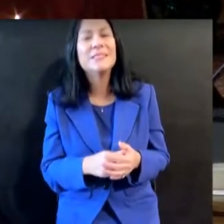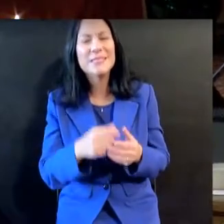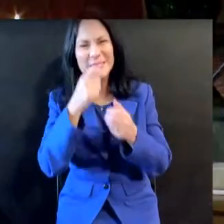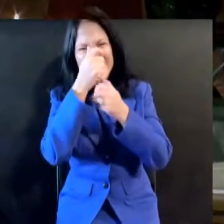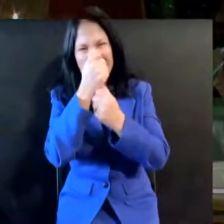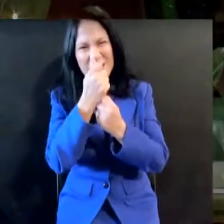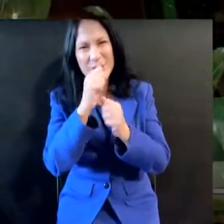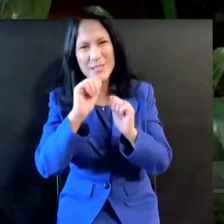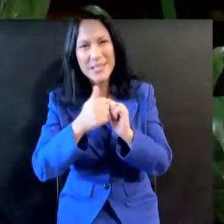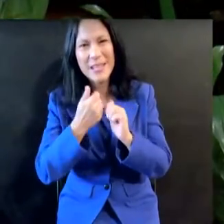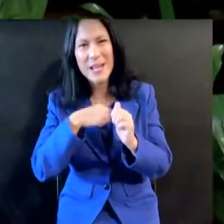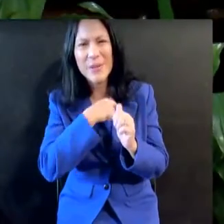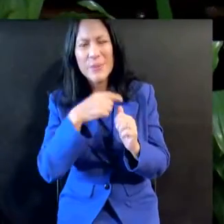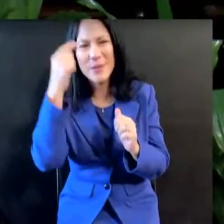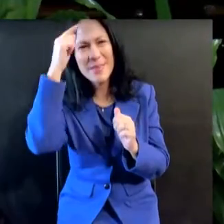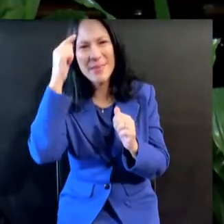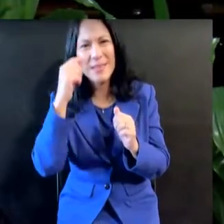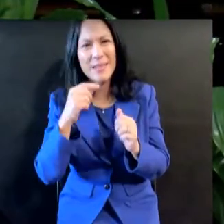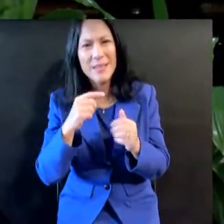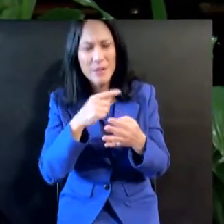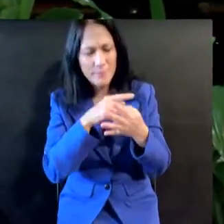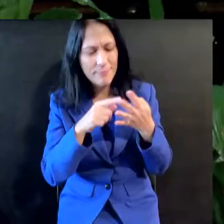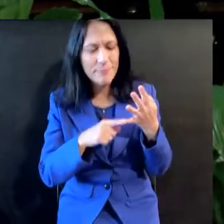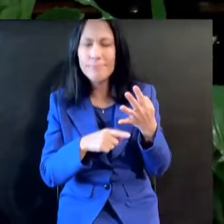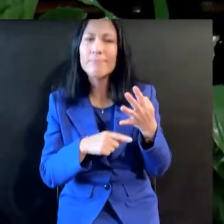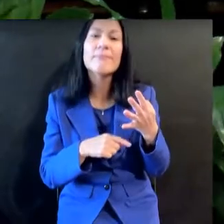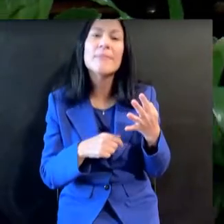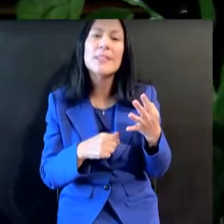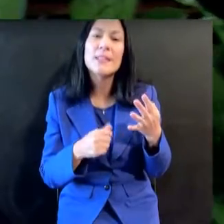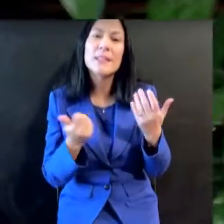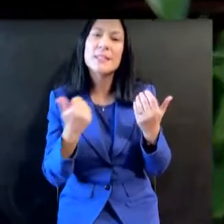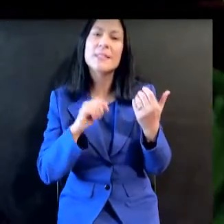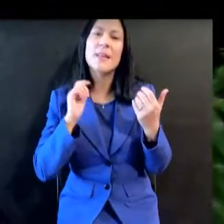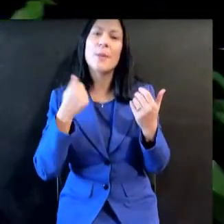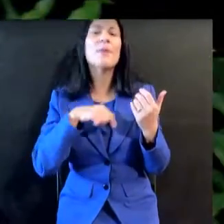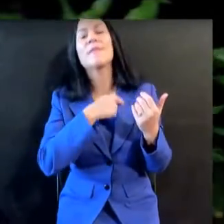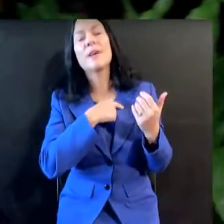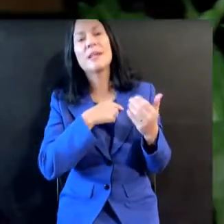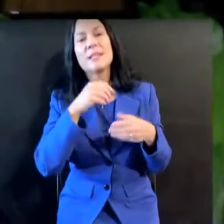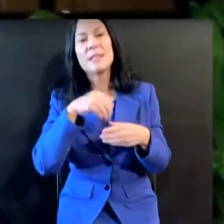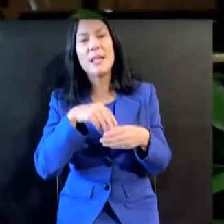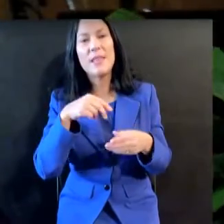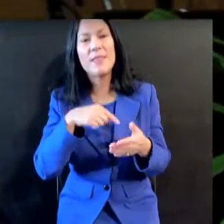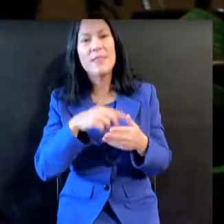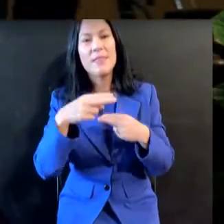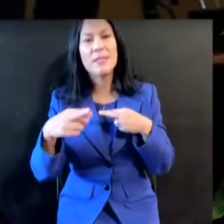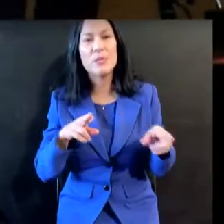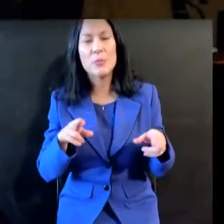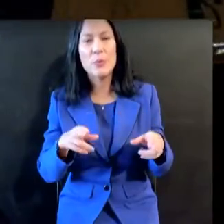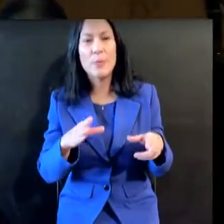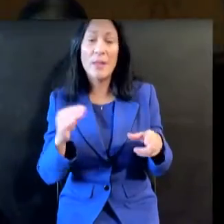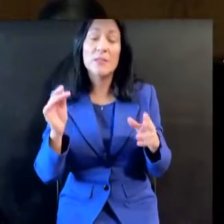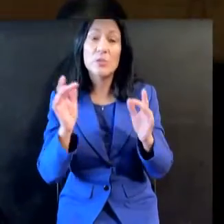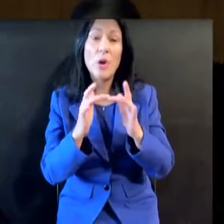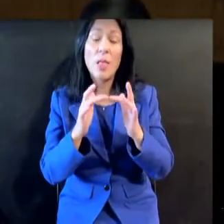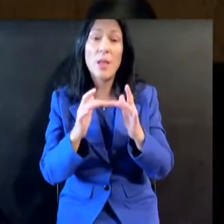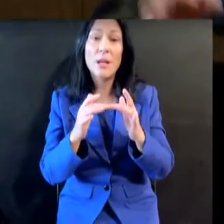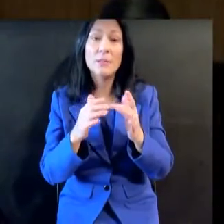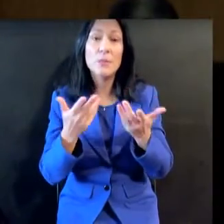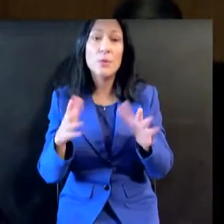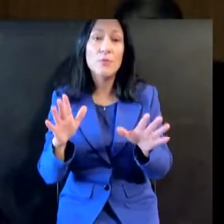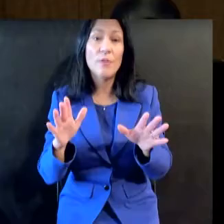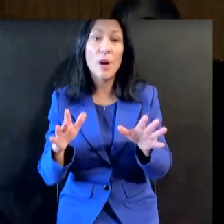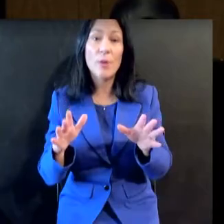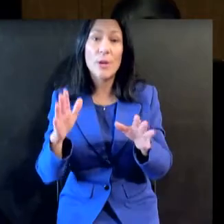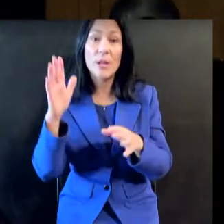we think of these things because, you know, some of us in this room and some of us joining us online, you've already put